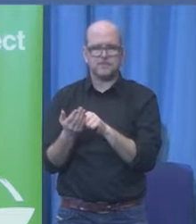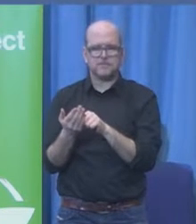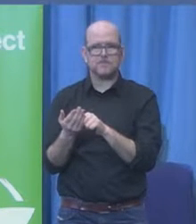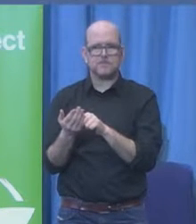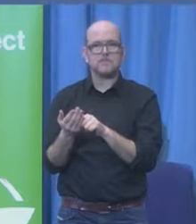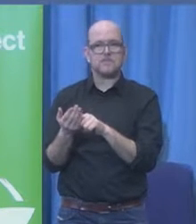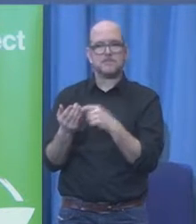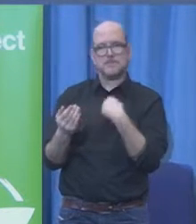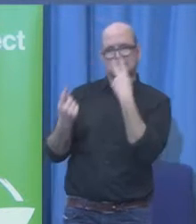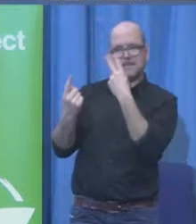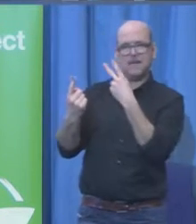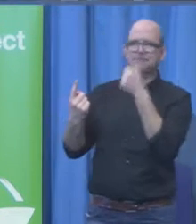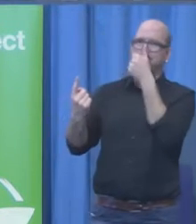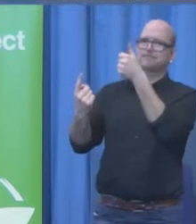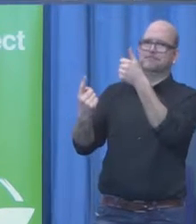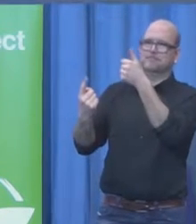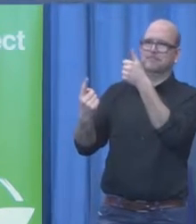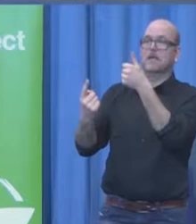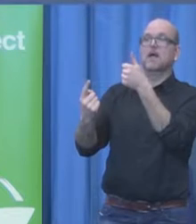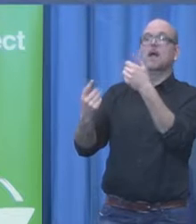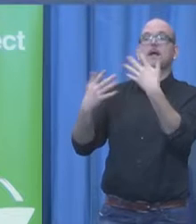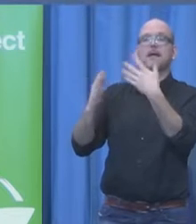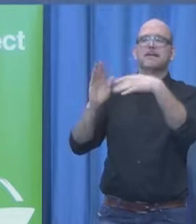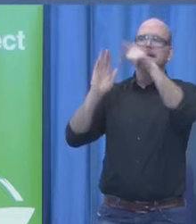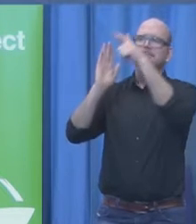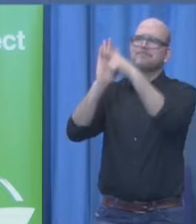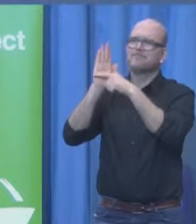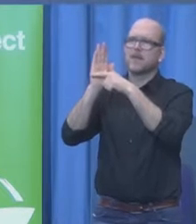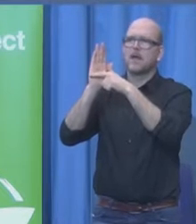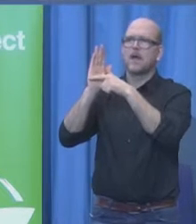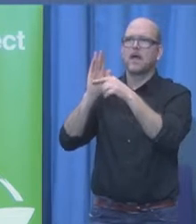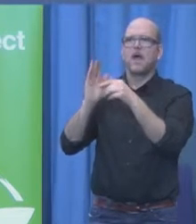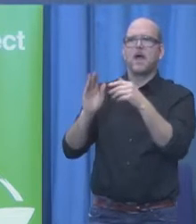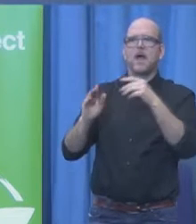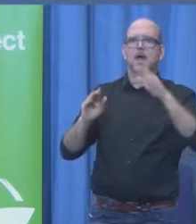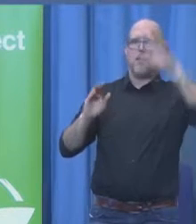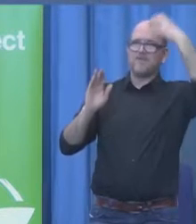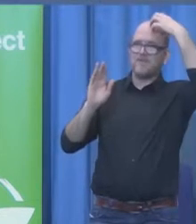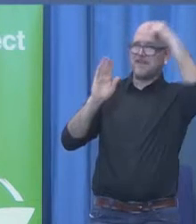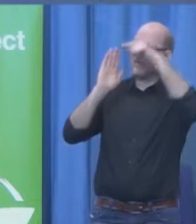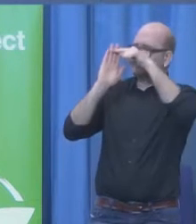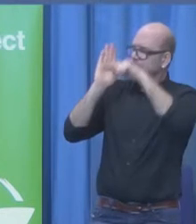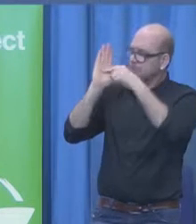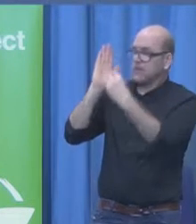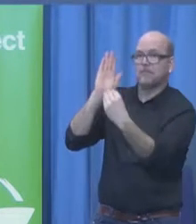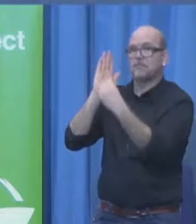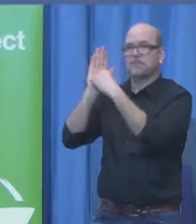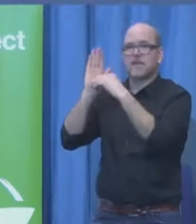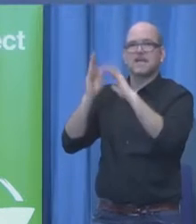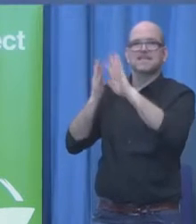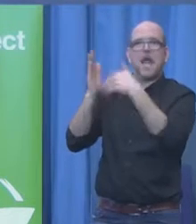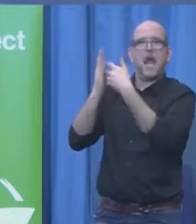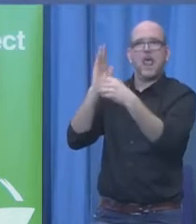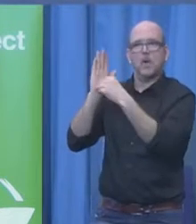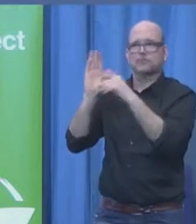constitution. And this was very hard